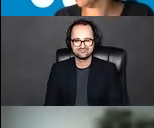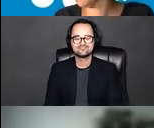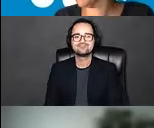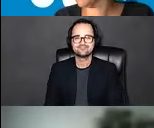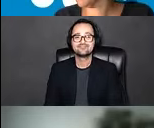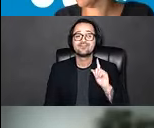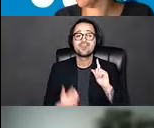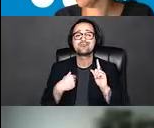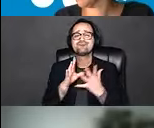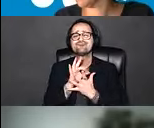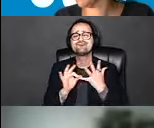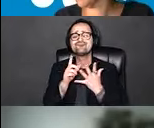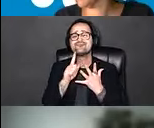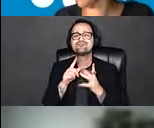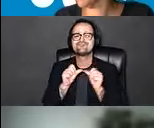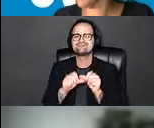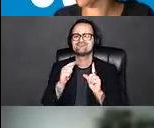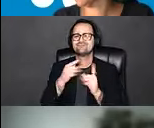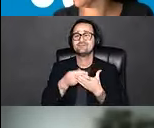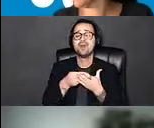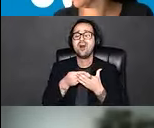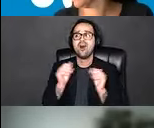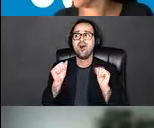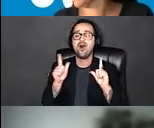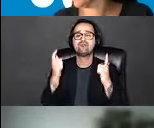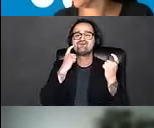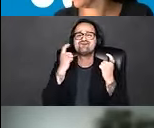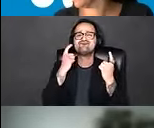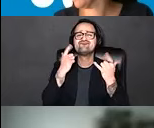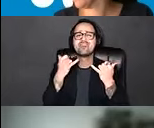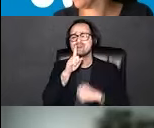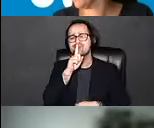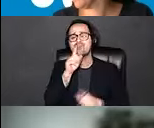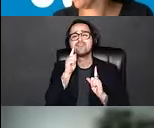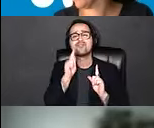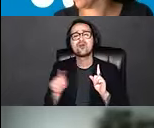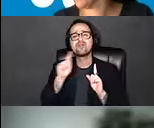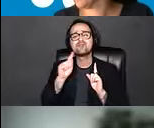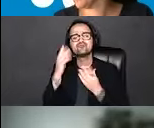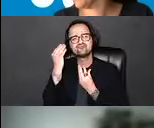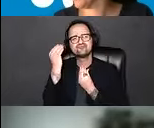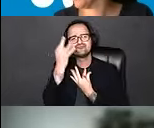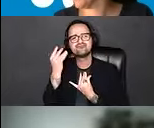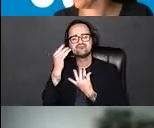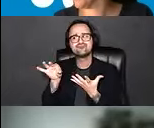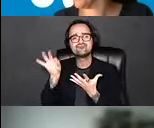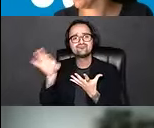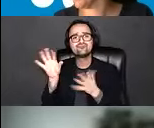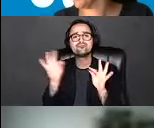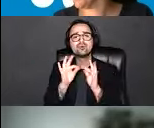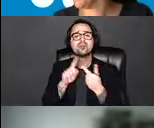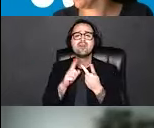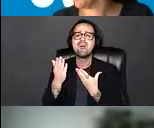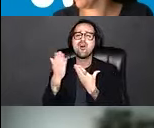that everybody's not necessarily thinking about that. So for you all to think through that and bring those ideas forward is important. Offer leadership